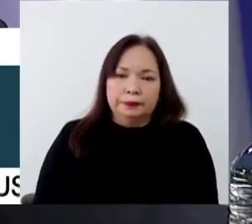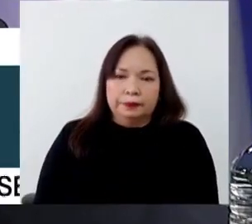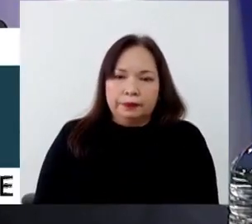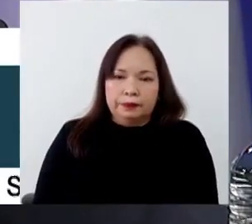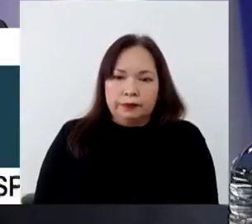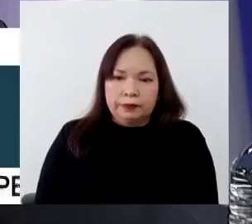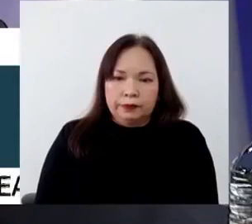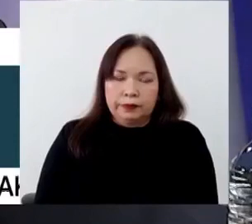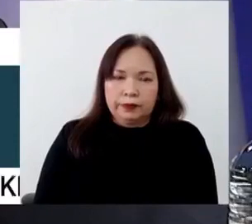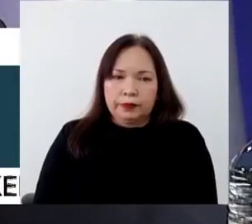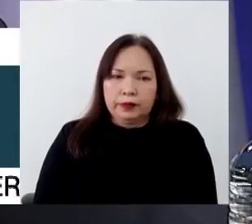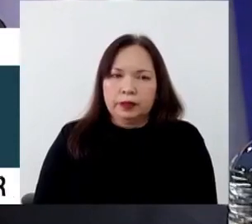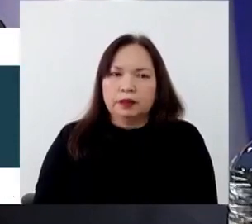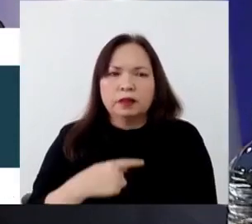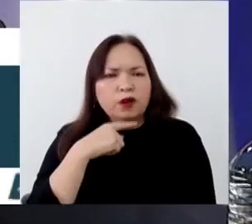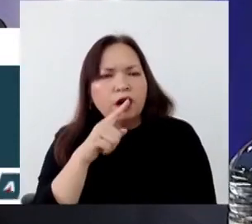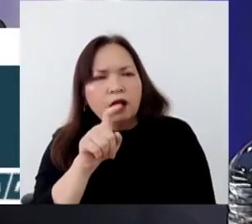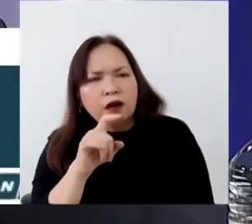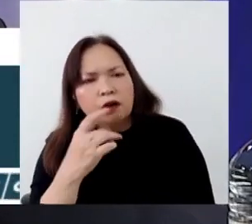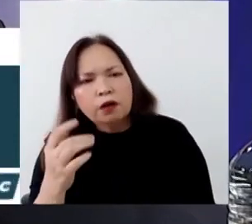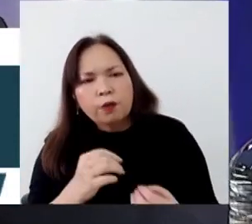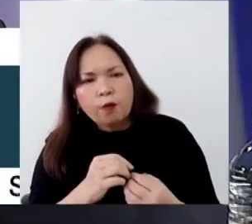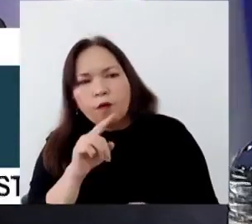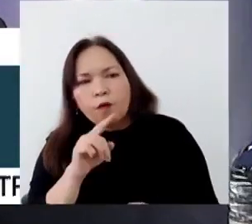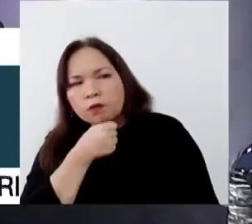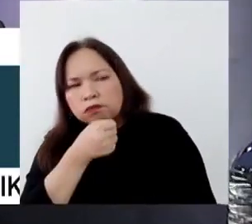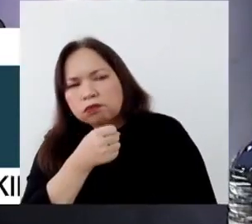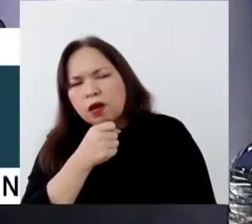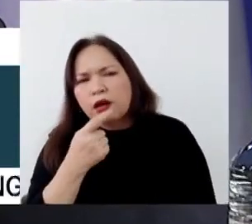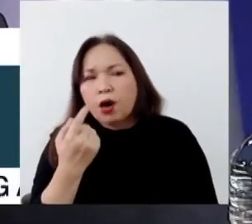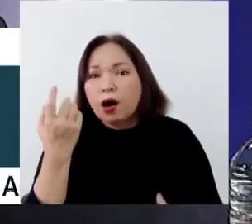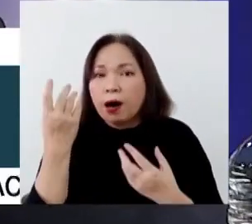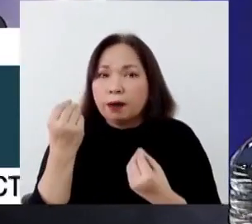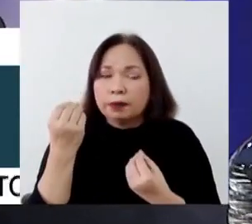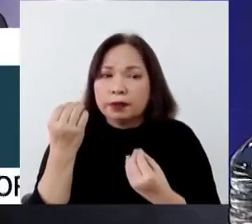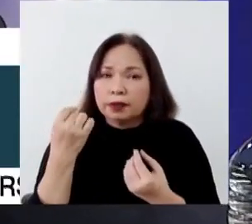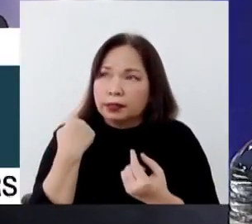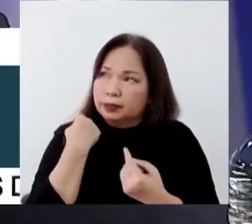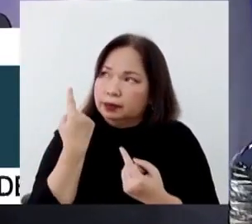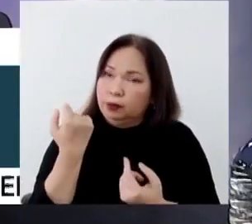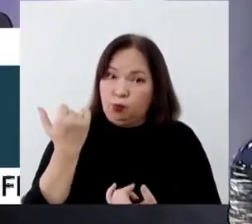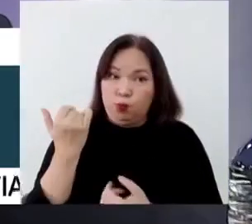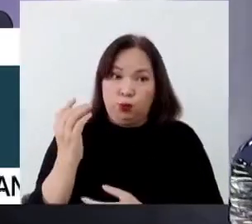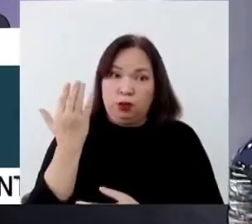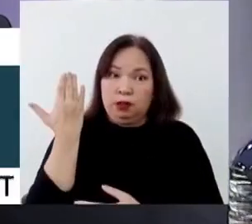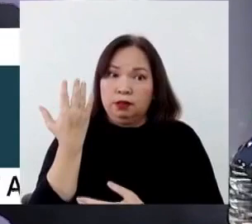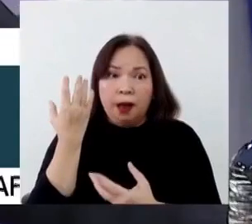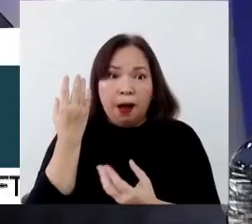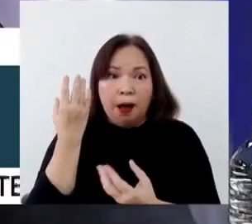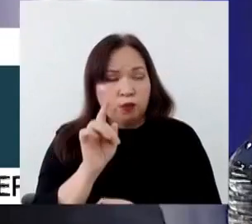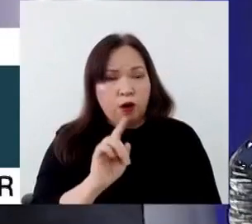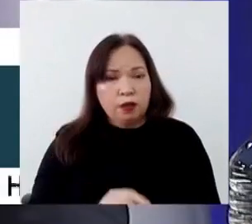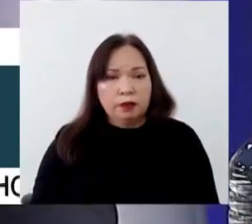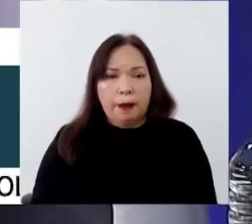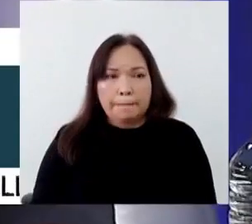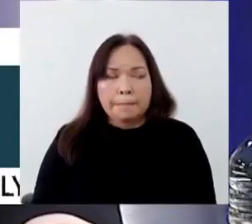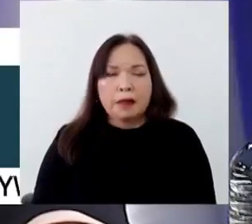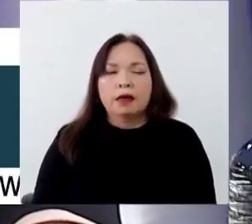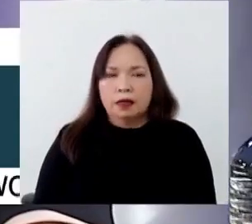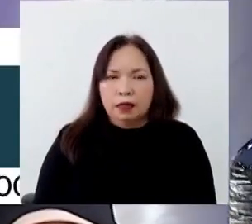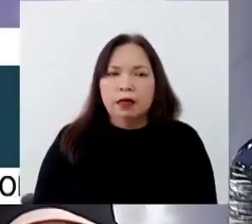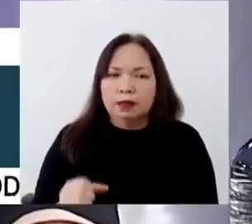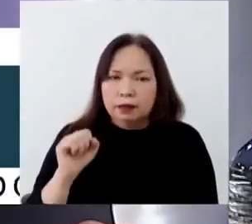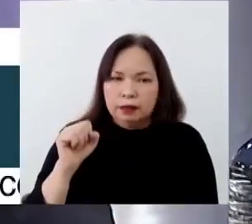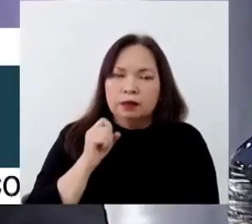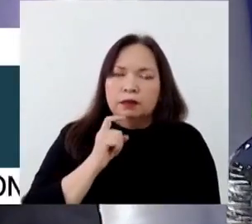Sir? So ano ba po yung latest ngayon, yung since this morning? Yes, I regret to inform you, you are